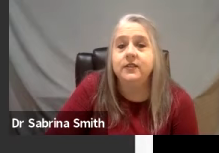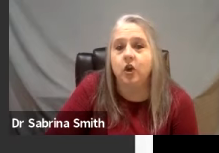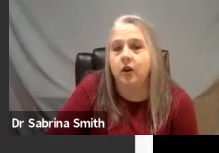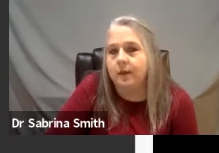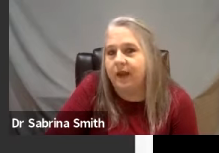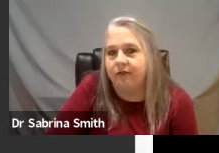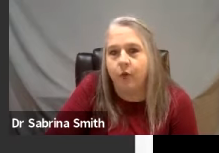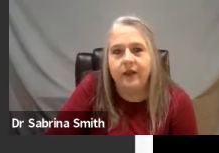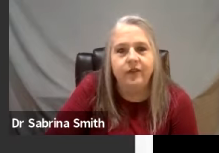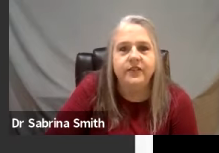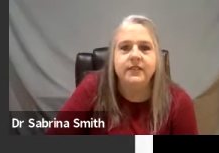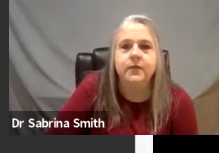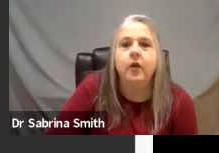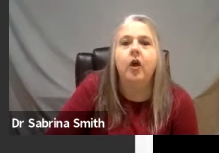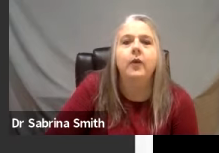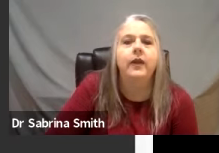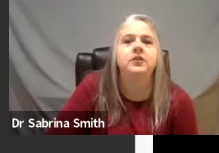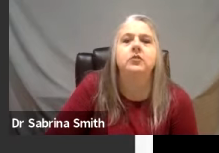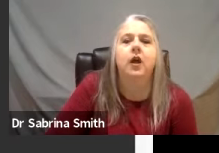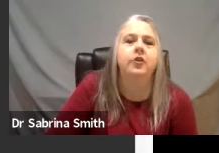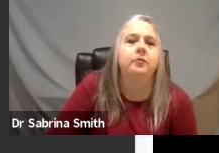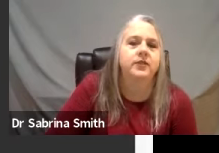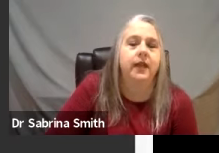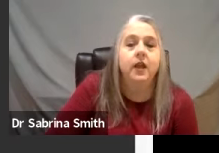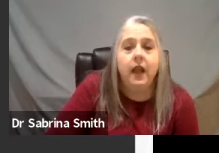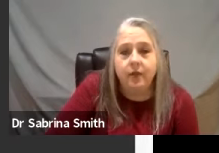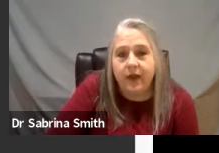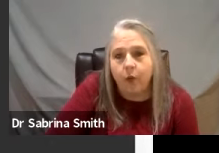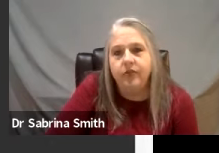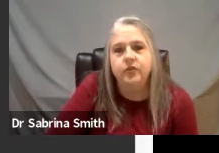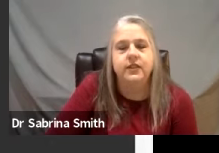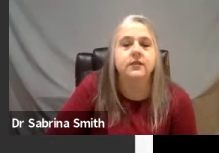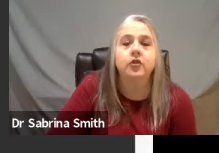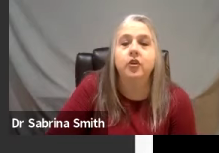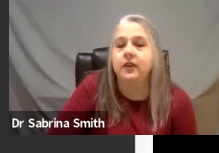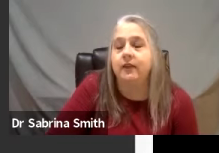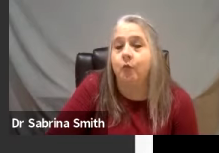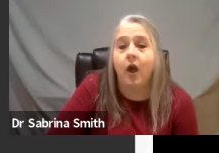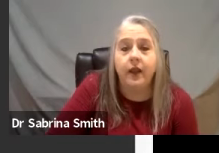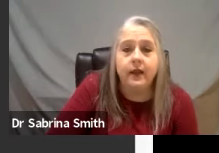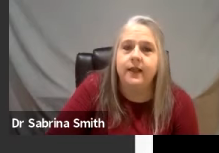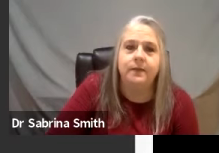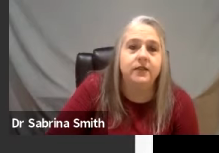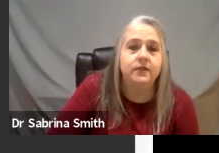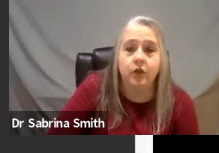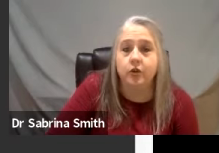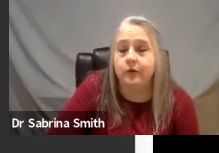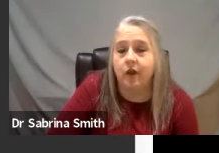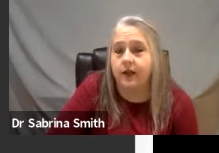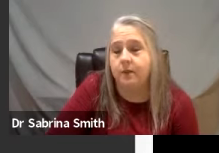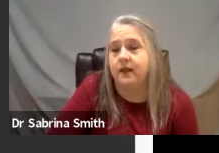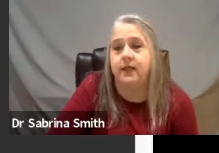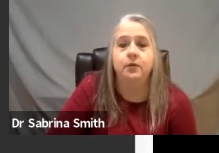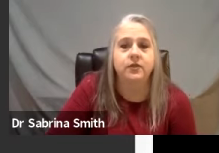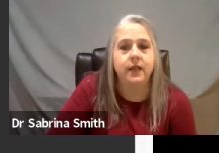don't even start. I mean, we got 40, 50, 60, we go all the way up to 100%. And then we got 1 through 10. So they're going to, if 1, that means like you're